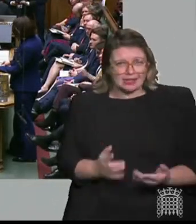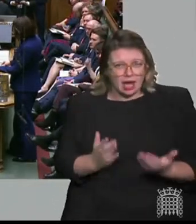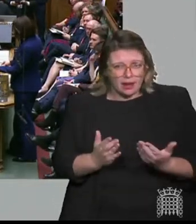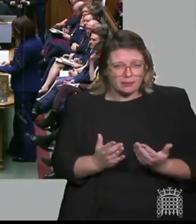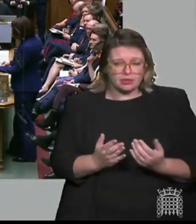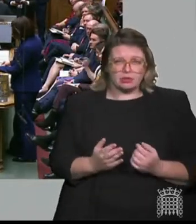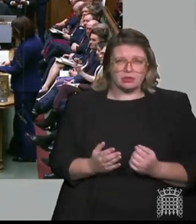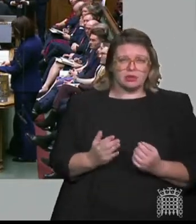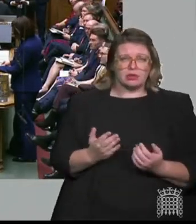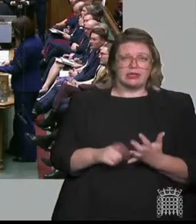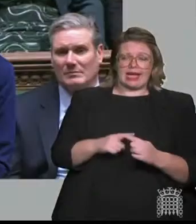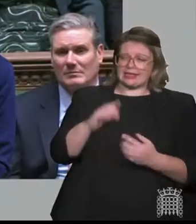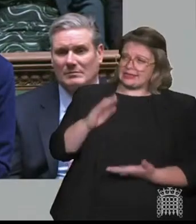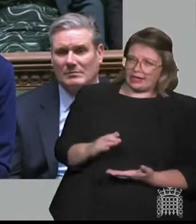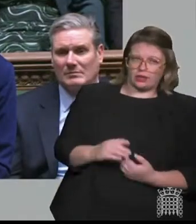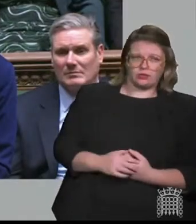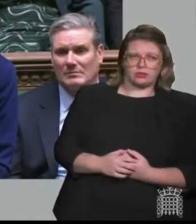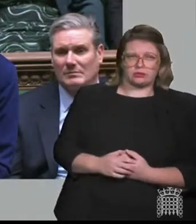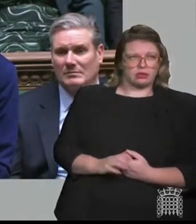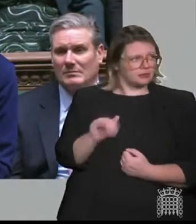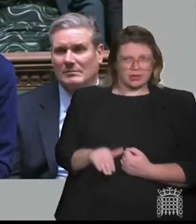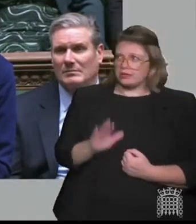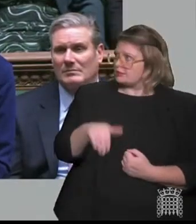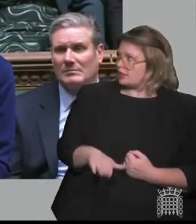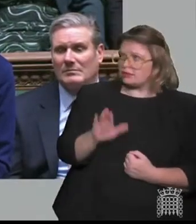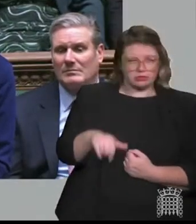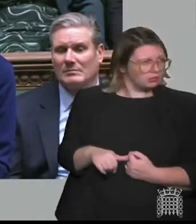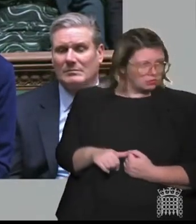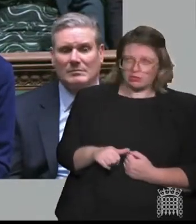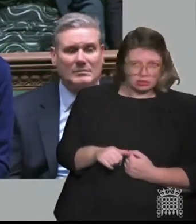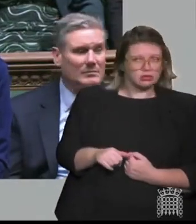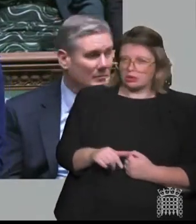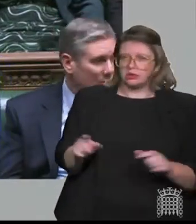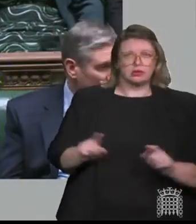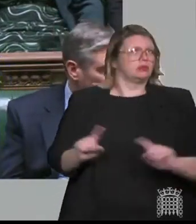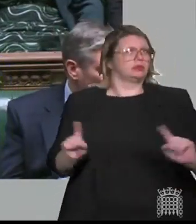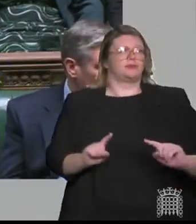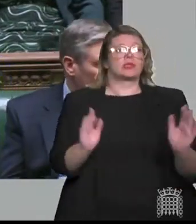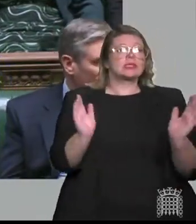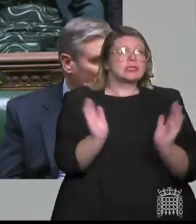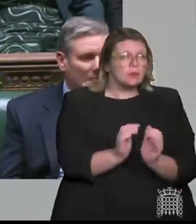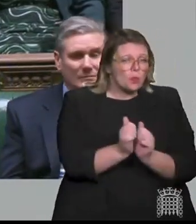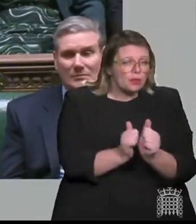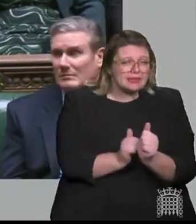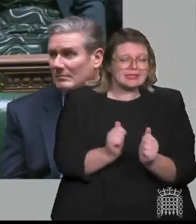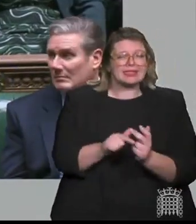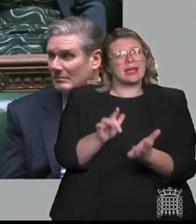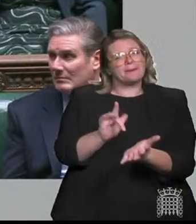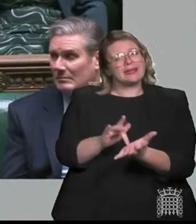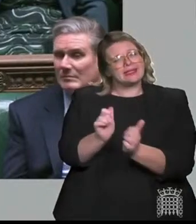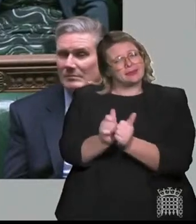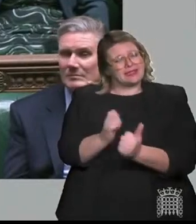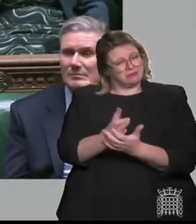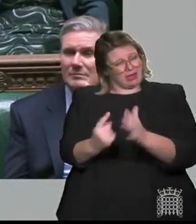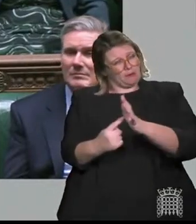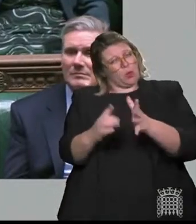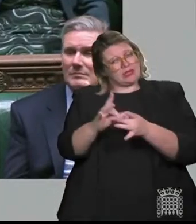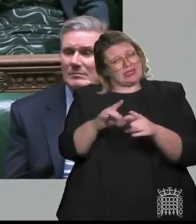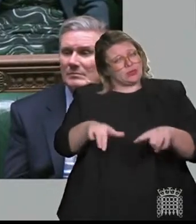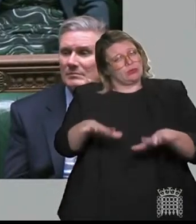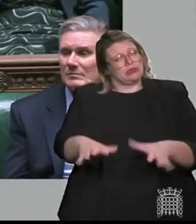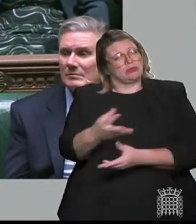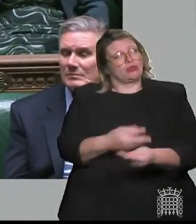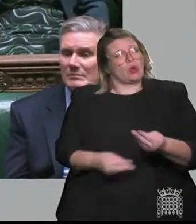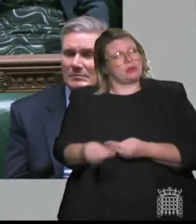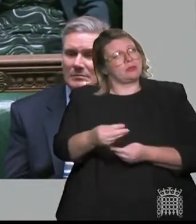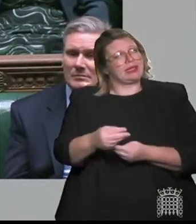and down like a yo-yo. With small and medium businesses who play such a pivotal role in growing our economy, left